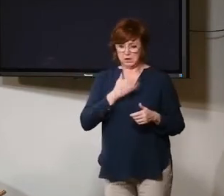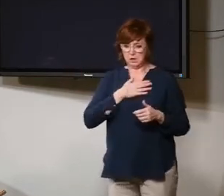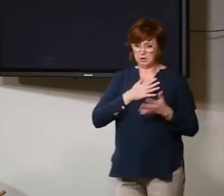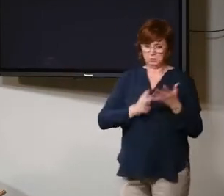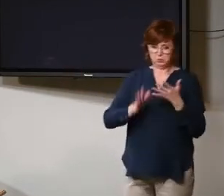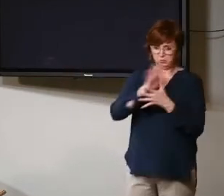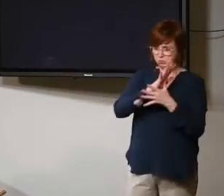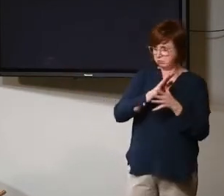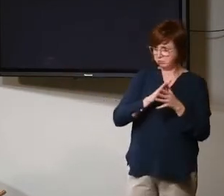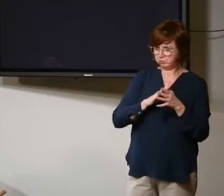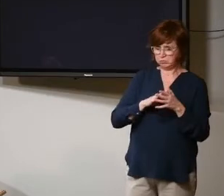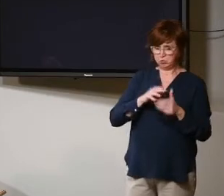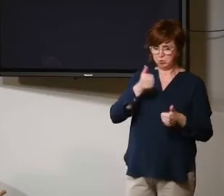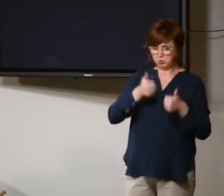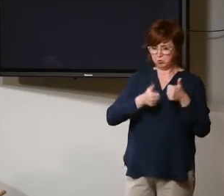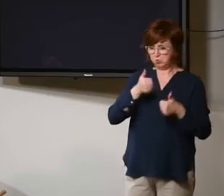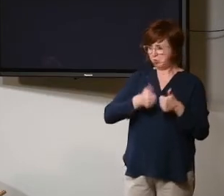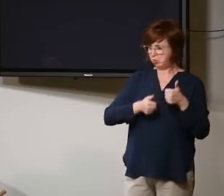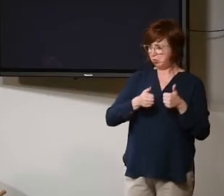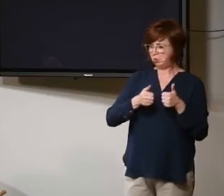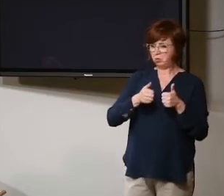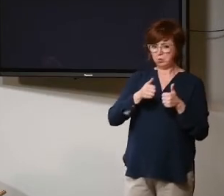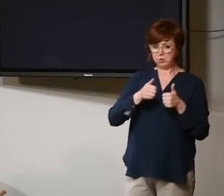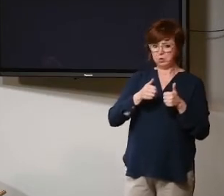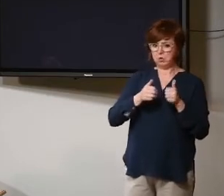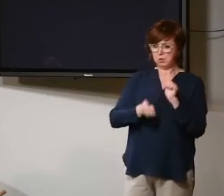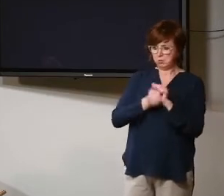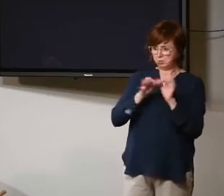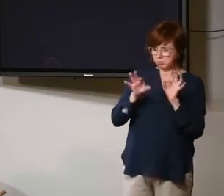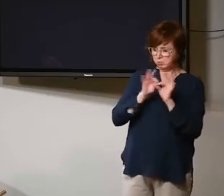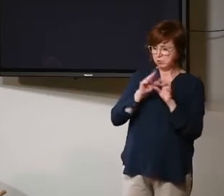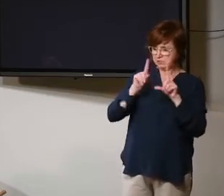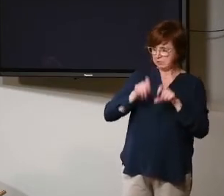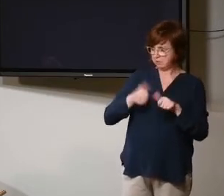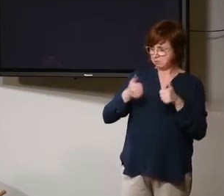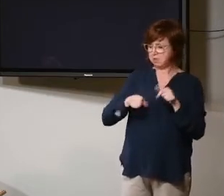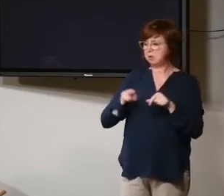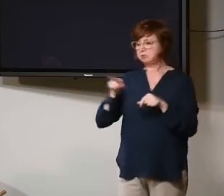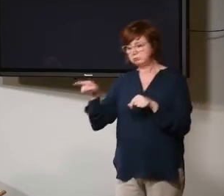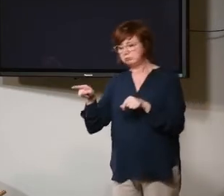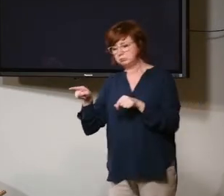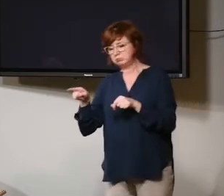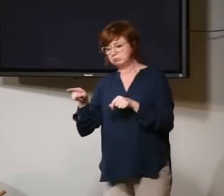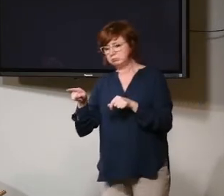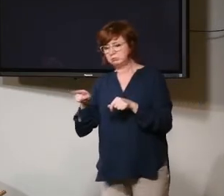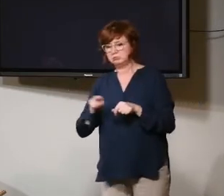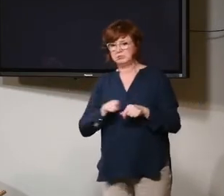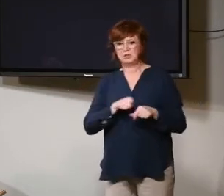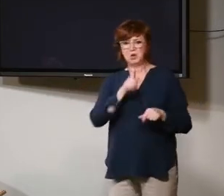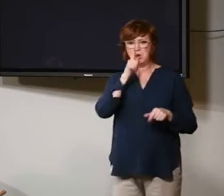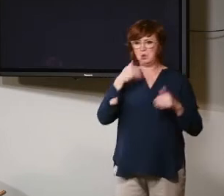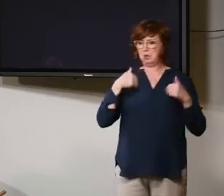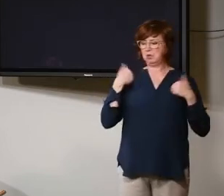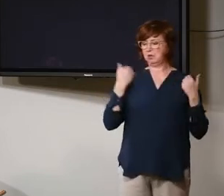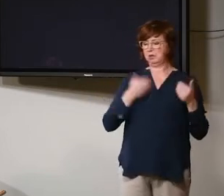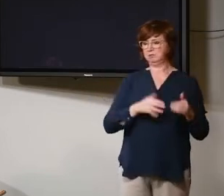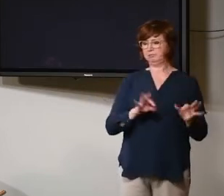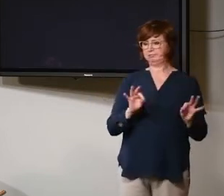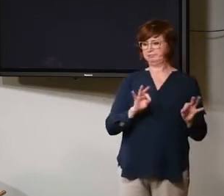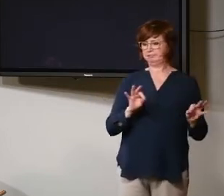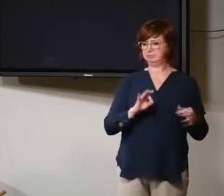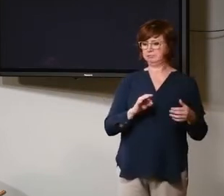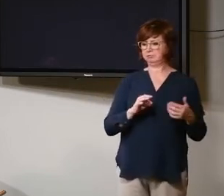those age groups. Not to say that younger age groups don't get infection, but they don't get very mild symptoms. They may get no